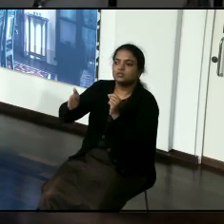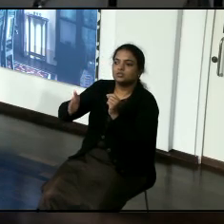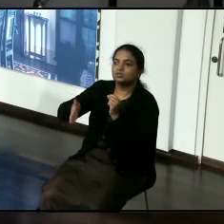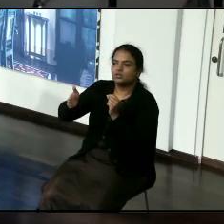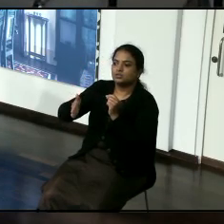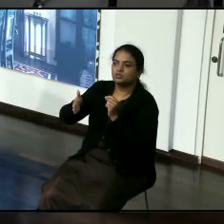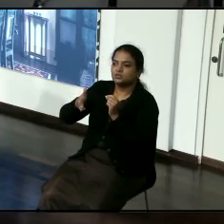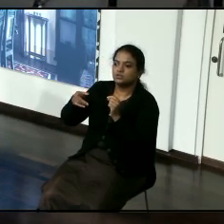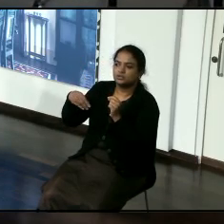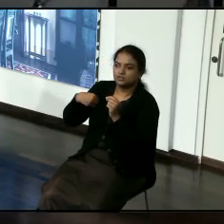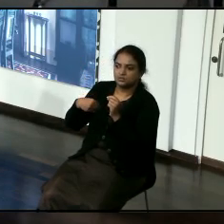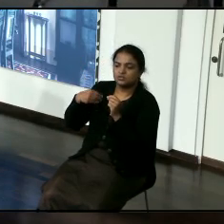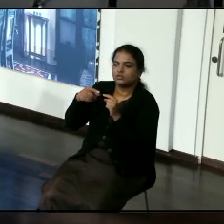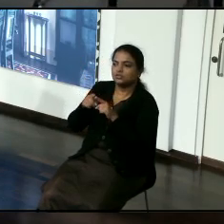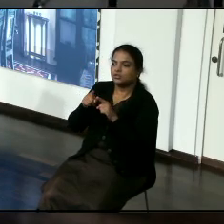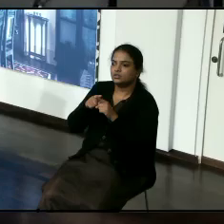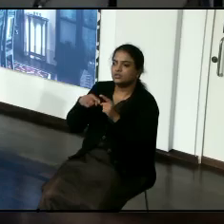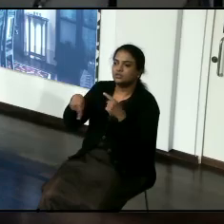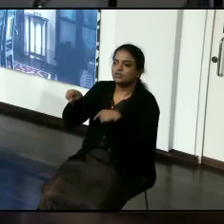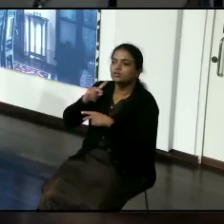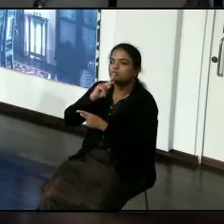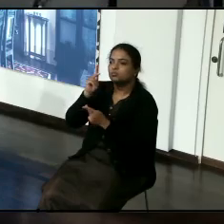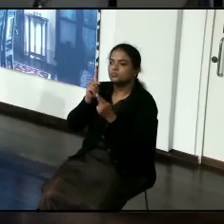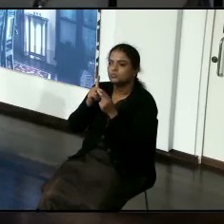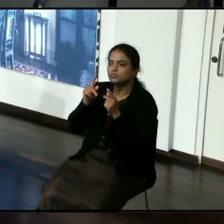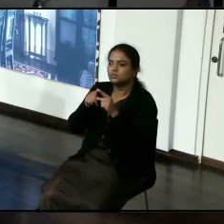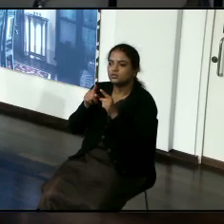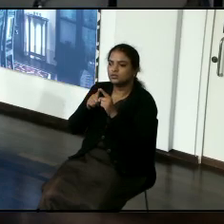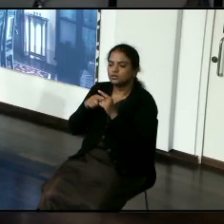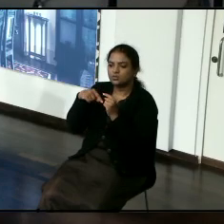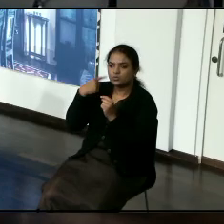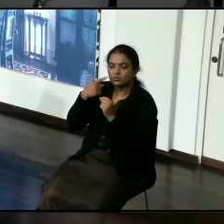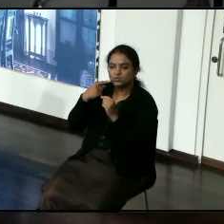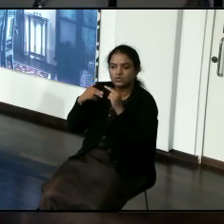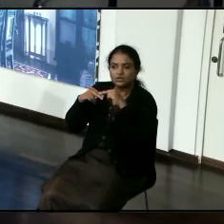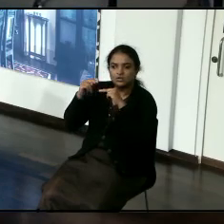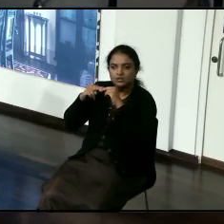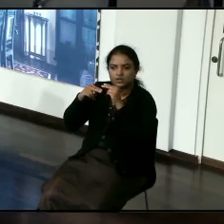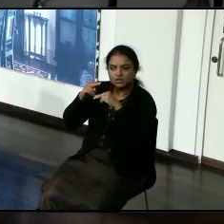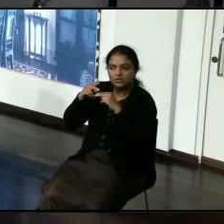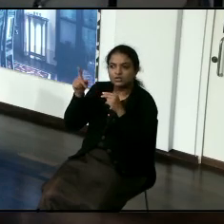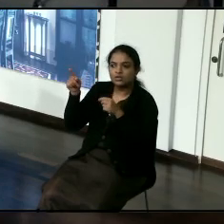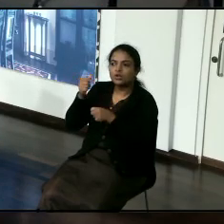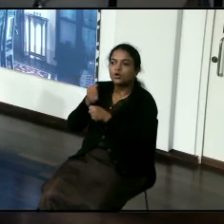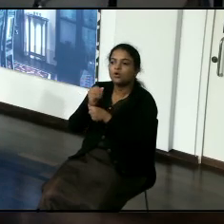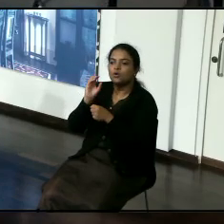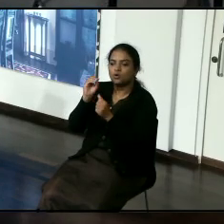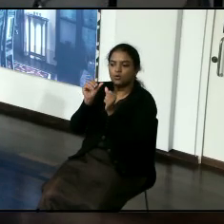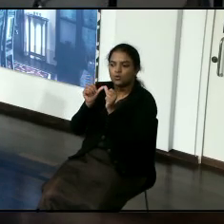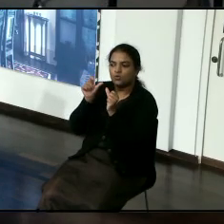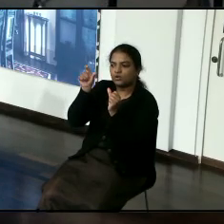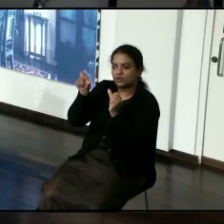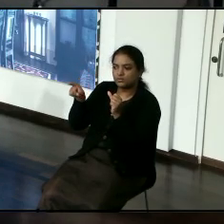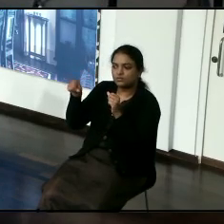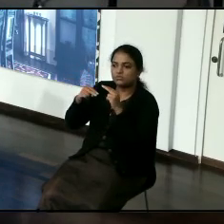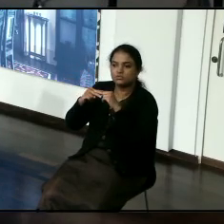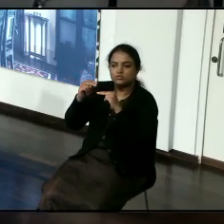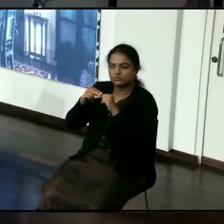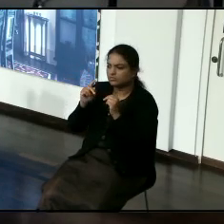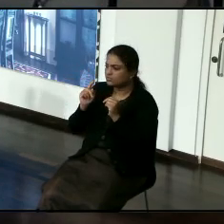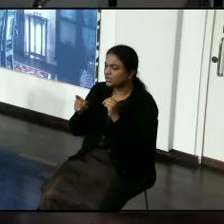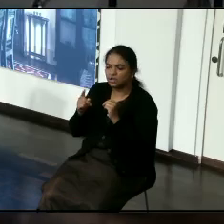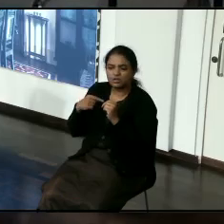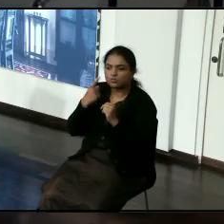that's so perfect because the Opera House was built by a Goan. So I said, oh, I didn't know that. He said, hardly anybody knows